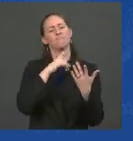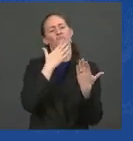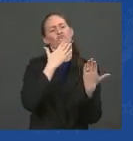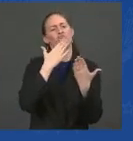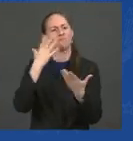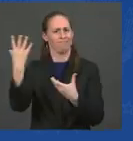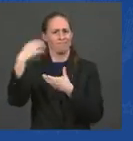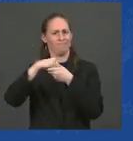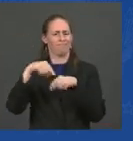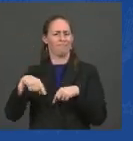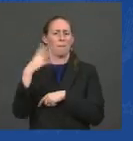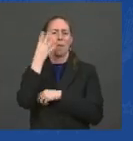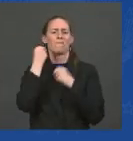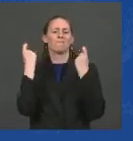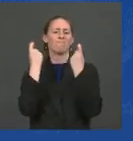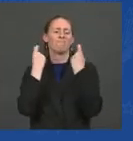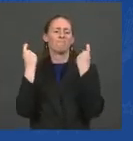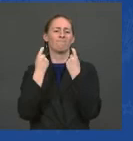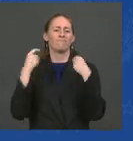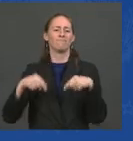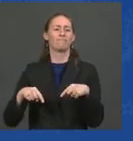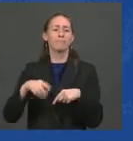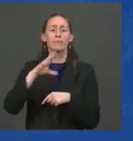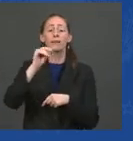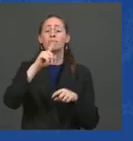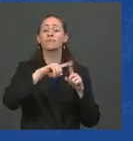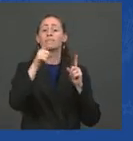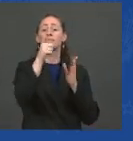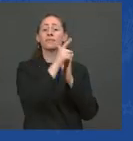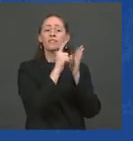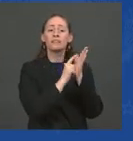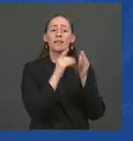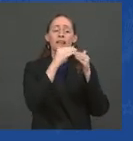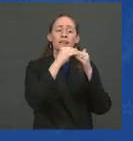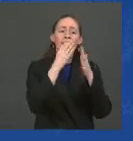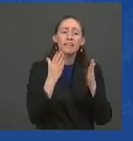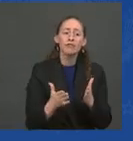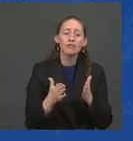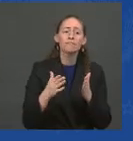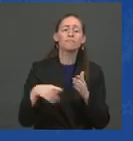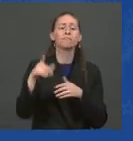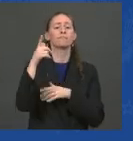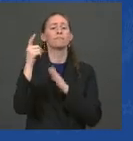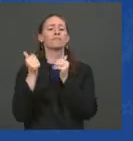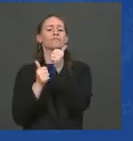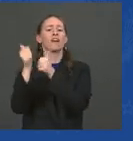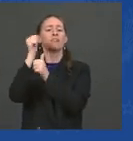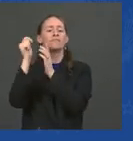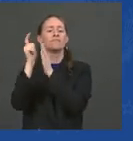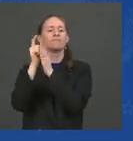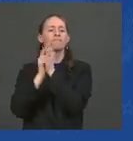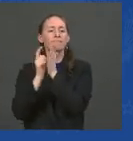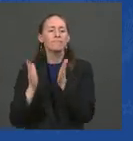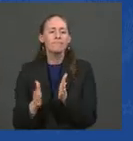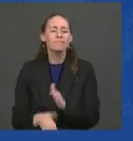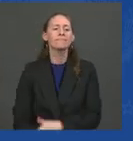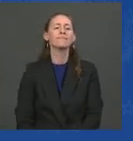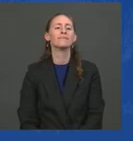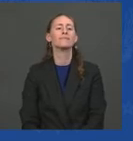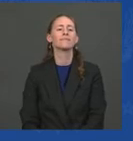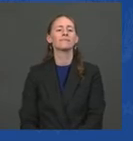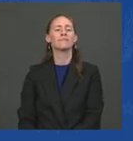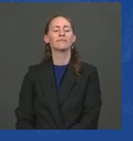day, and our legislative leaders in the General Assembly and the members, rank and file members, are here as part of that as